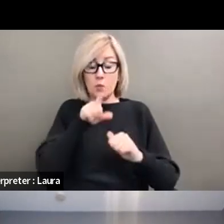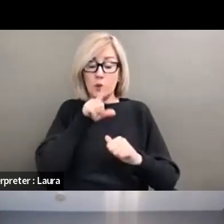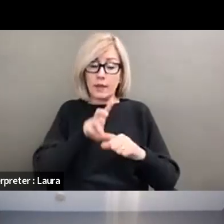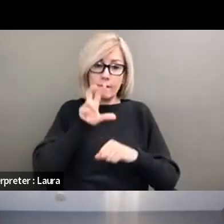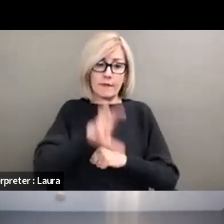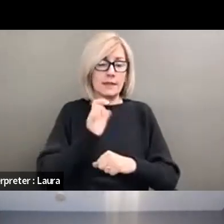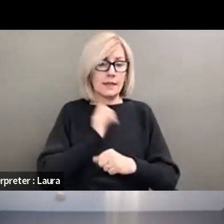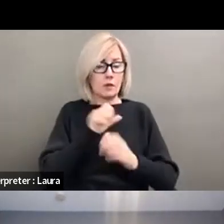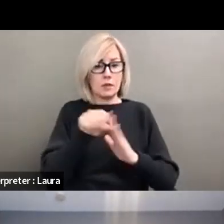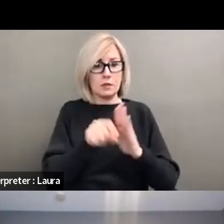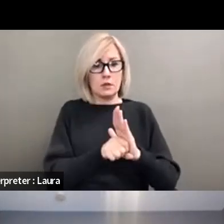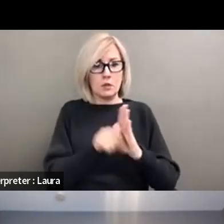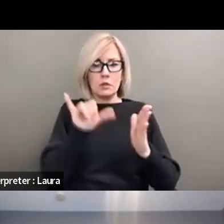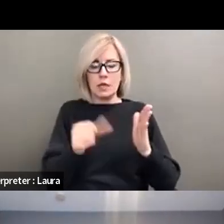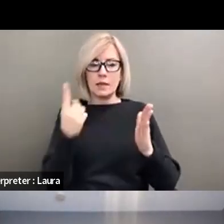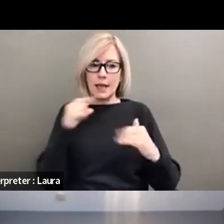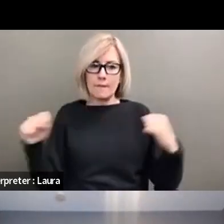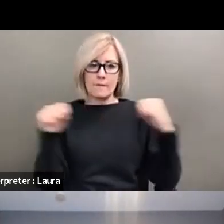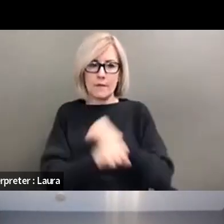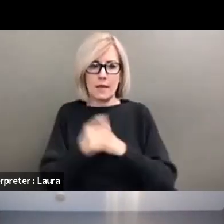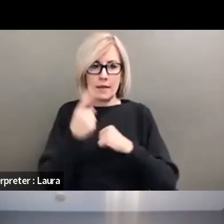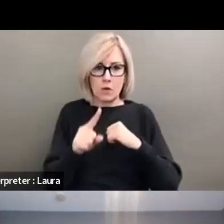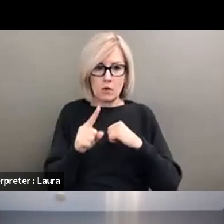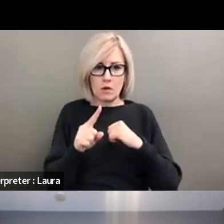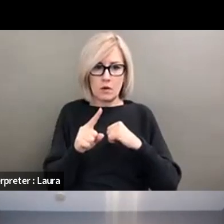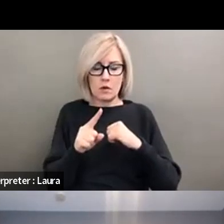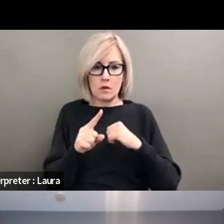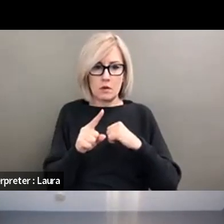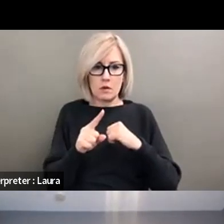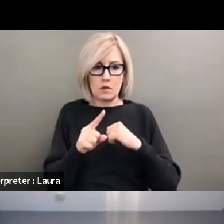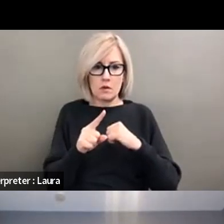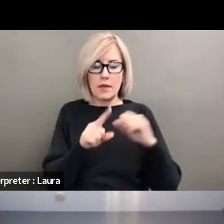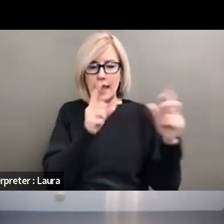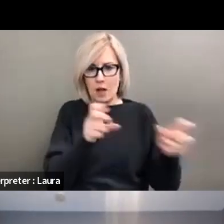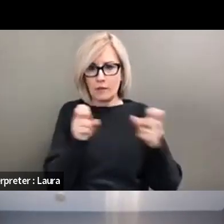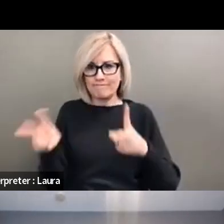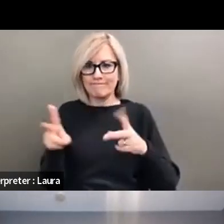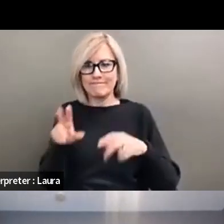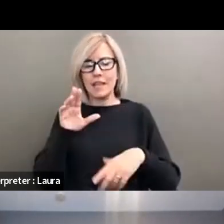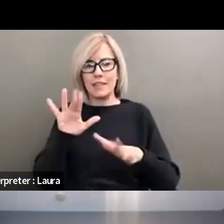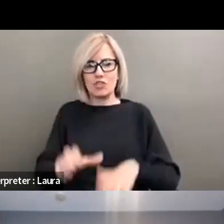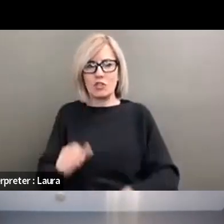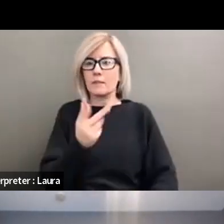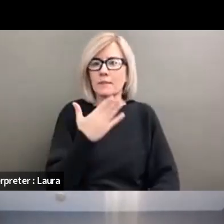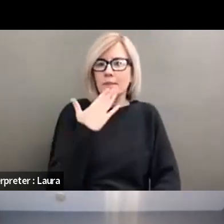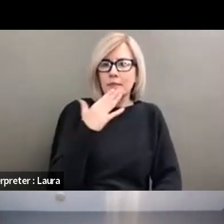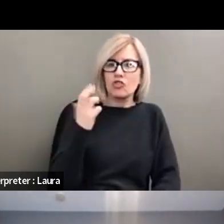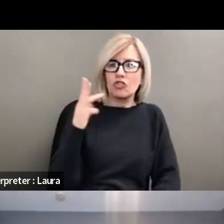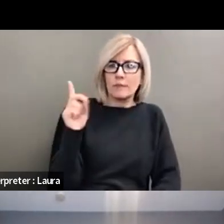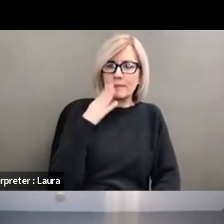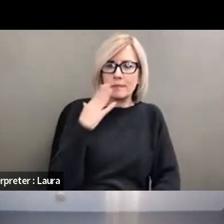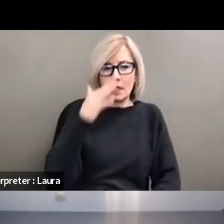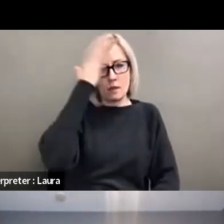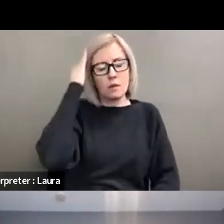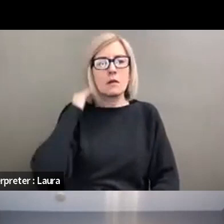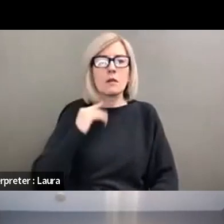invest in our state. And so that's something I'm fighting for. I'll sign off and put those things in the chat. Thank you. Just one last